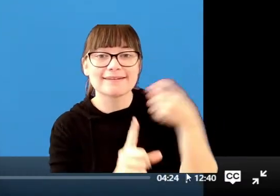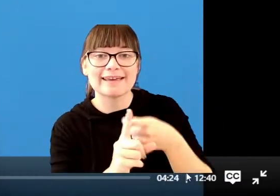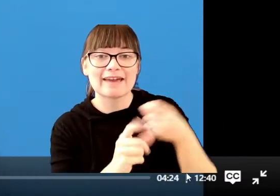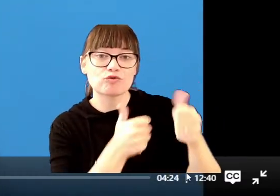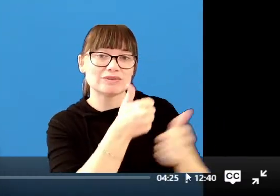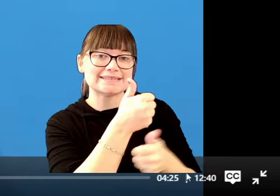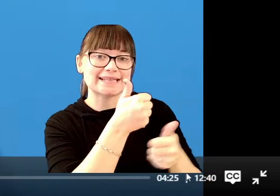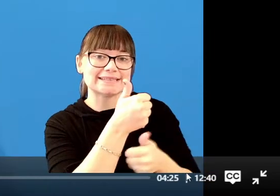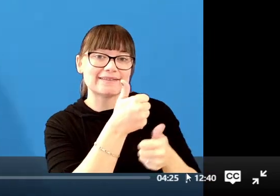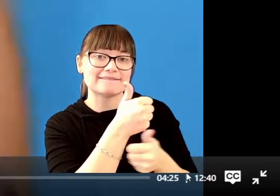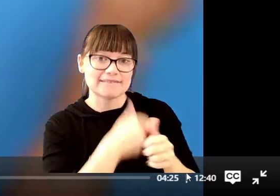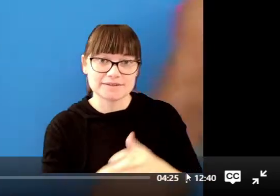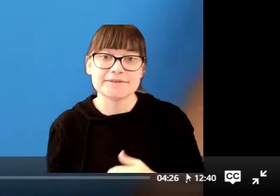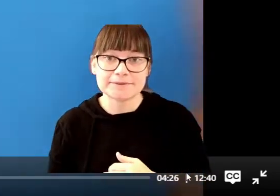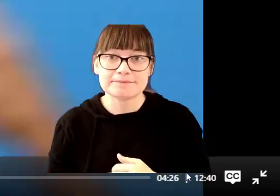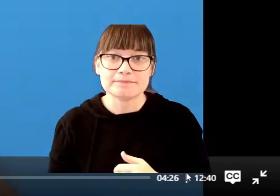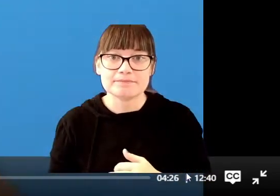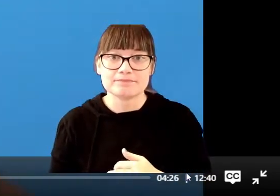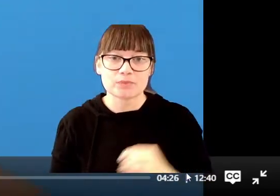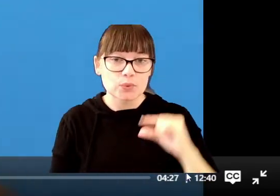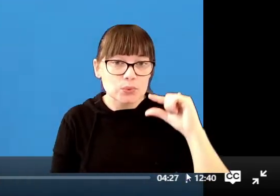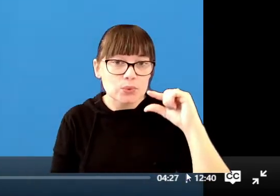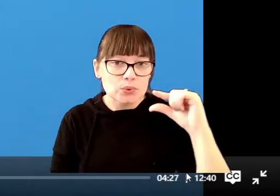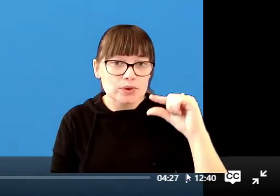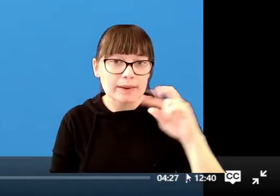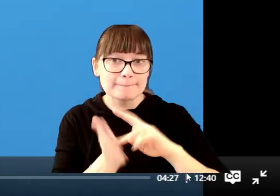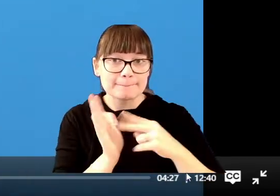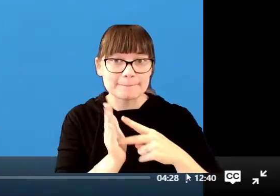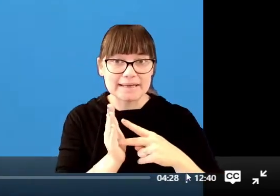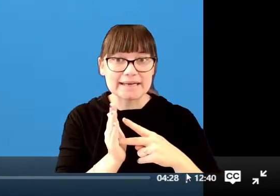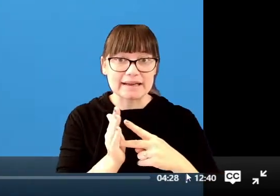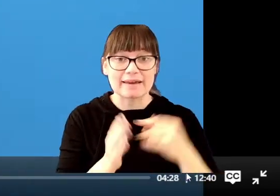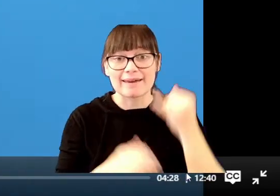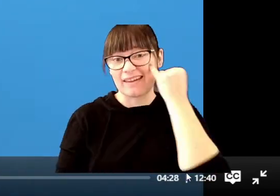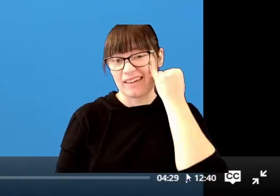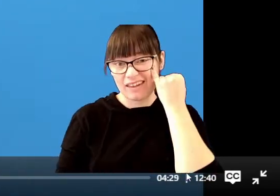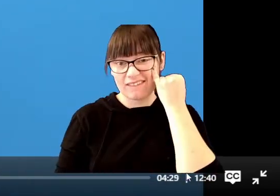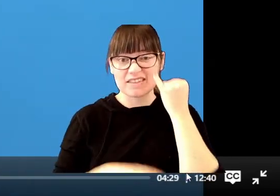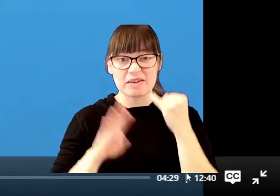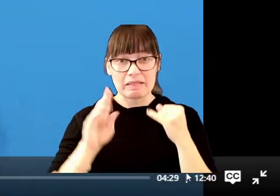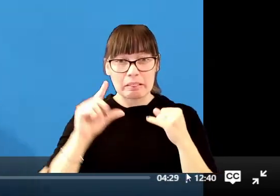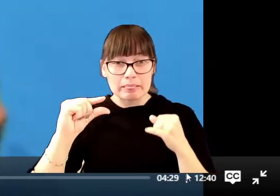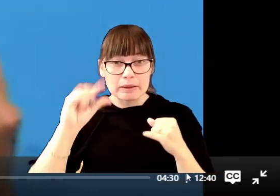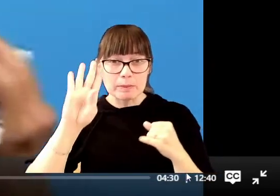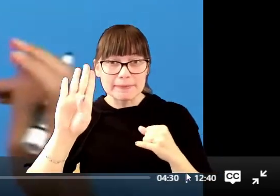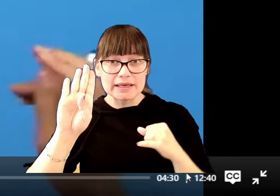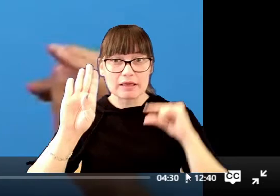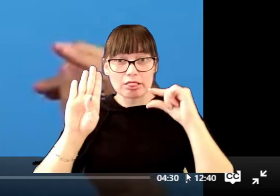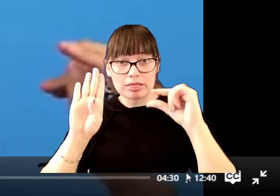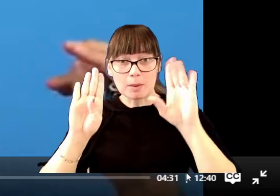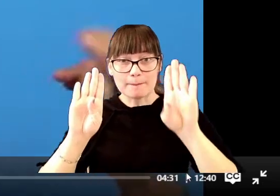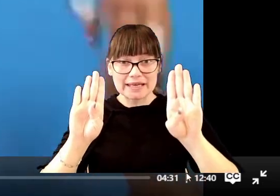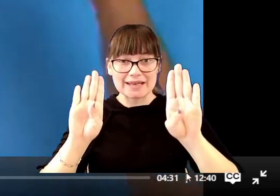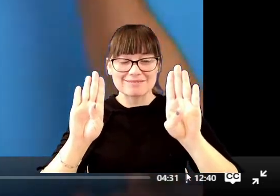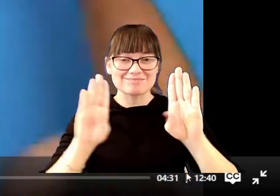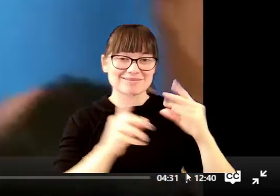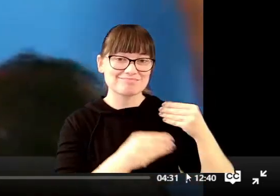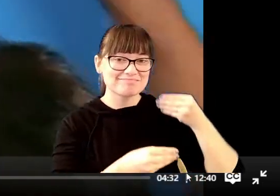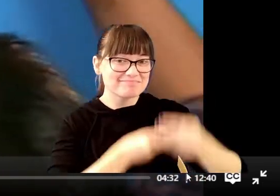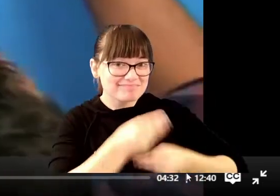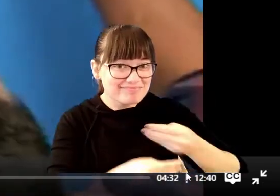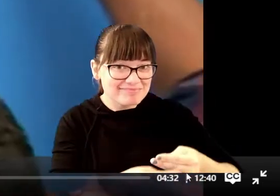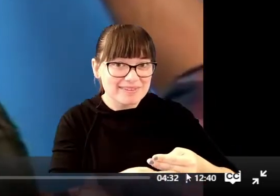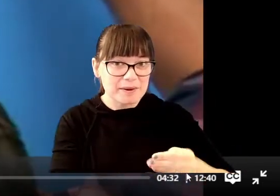allele. So we would have to remove this dominant from mom. You would both have to have they would both have to have a recessive